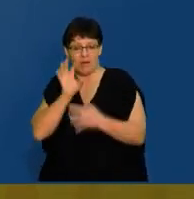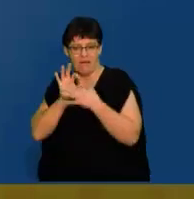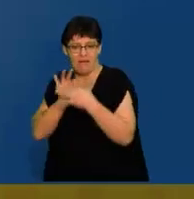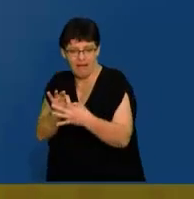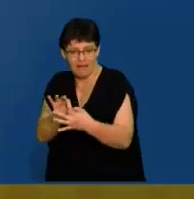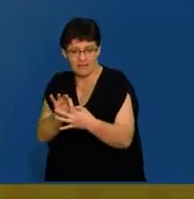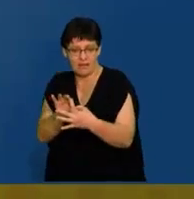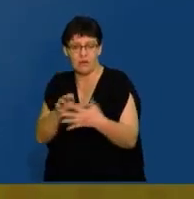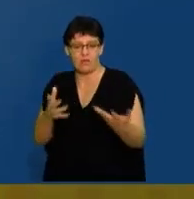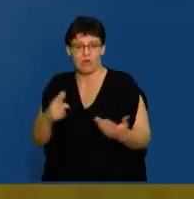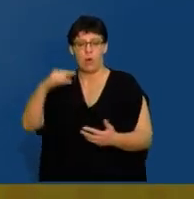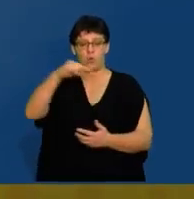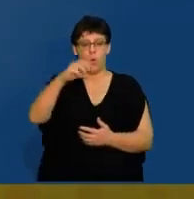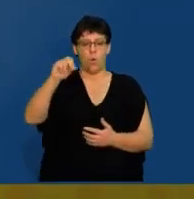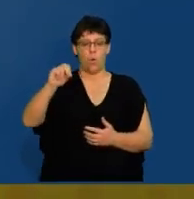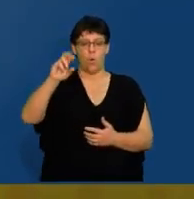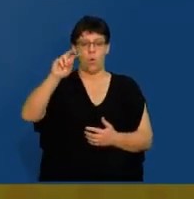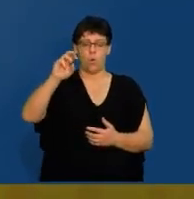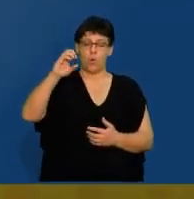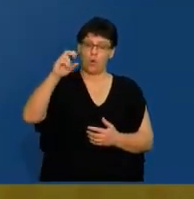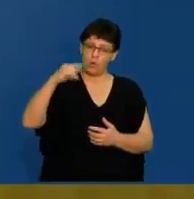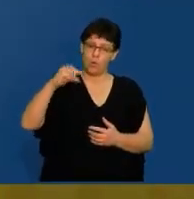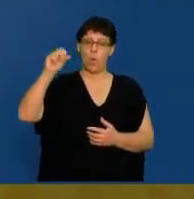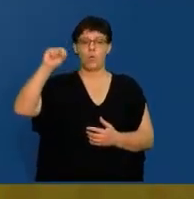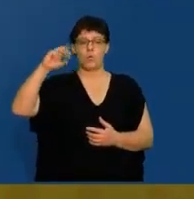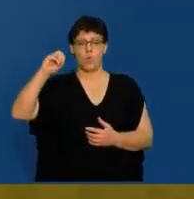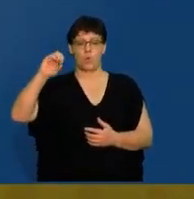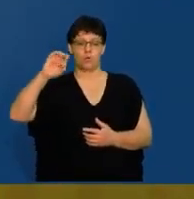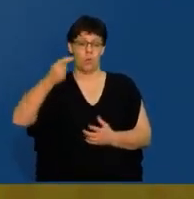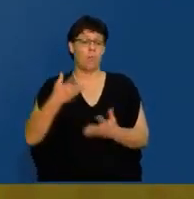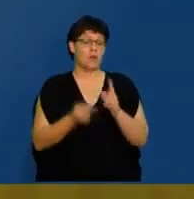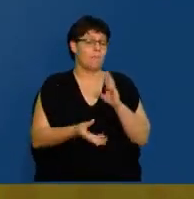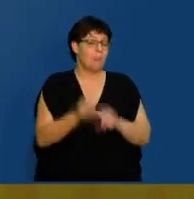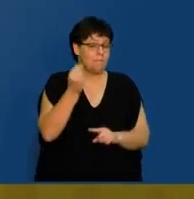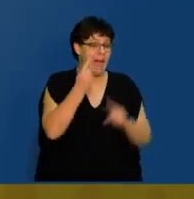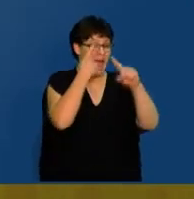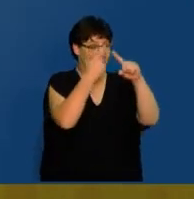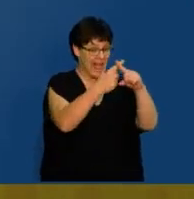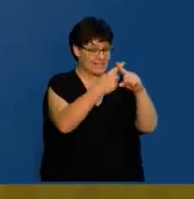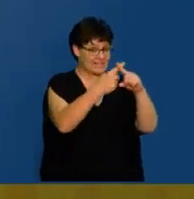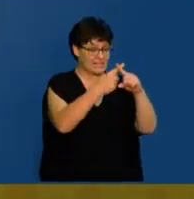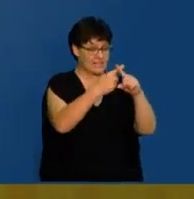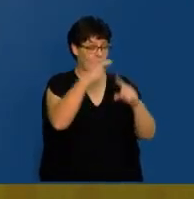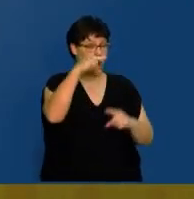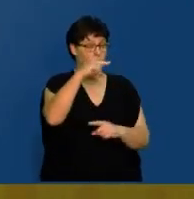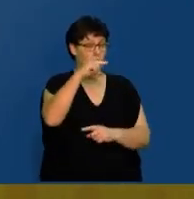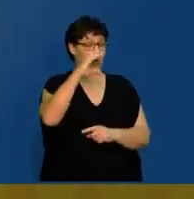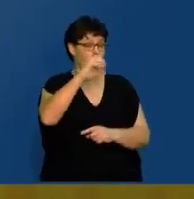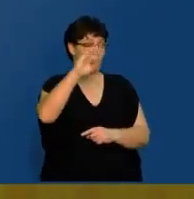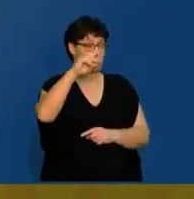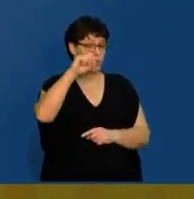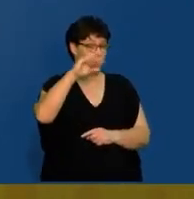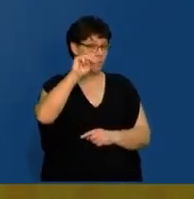meaning gonosomal? So is it found on the X chromosome? And if it is found on the X chromosome, which